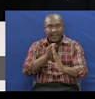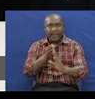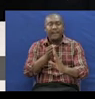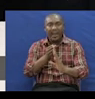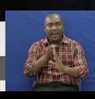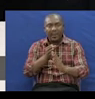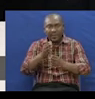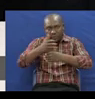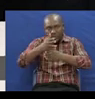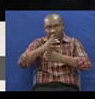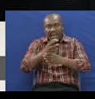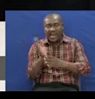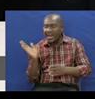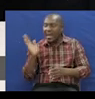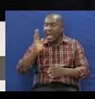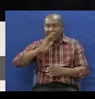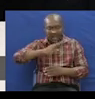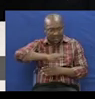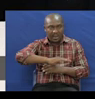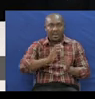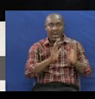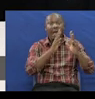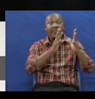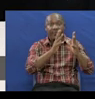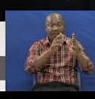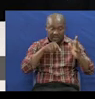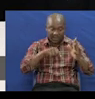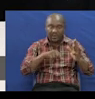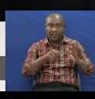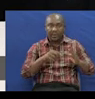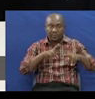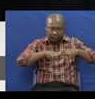to our daily life, and it's the Earth on which we live.